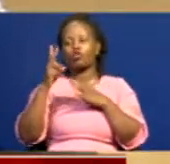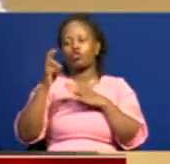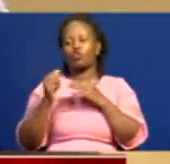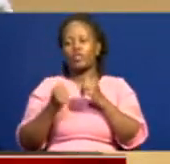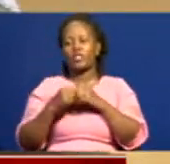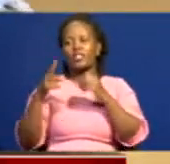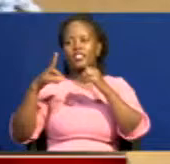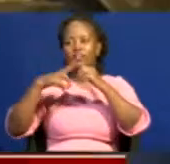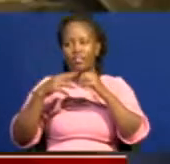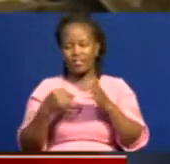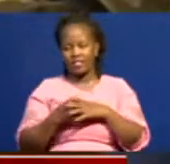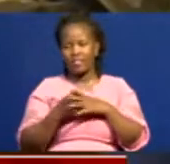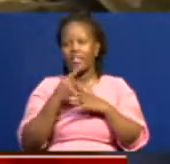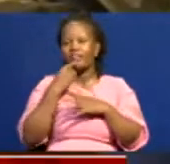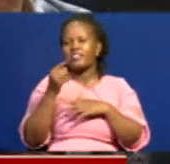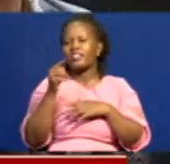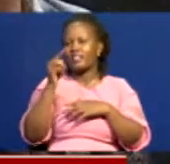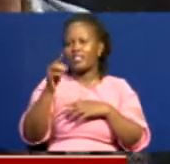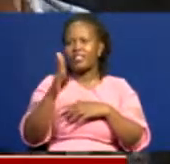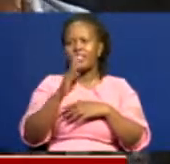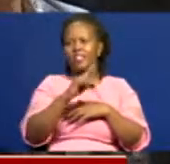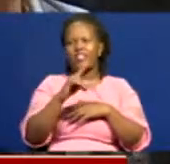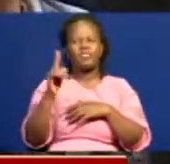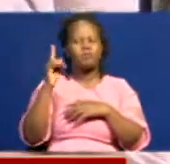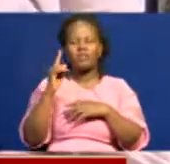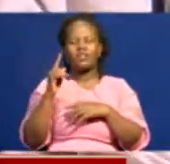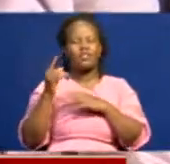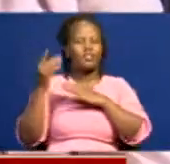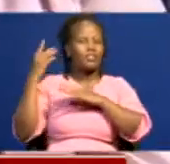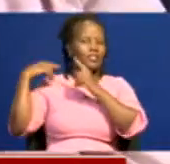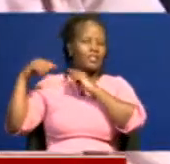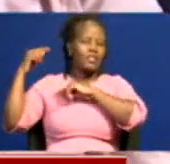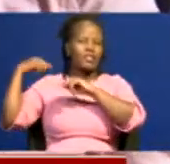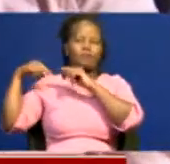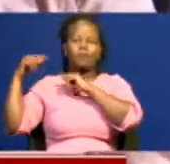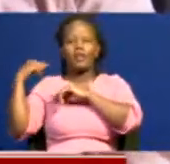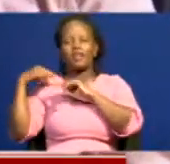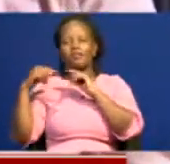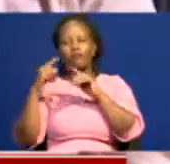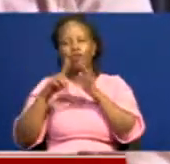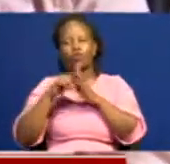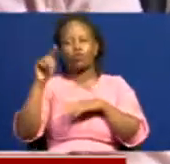the proposed law as punitive and retrogressive. Regina Manyara reporting for Prime Edition.